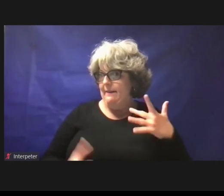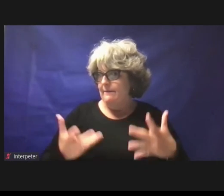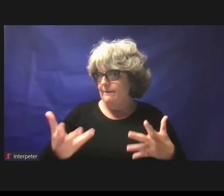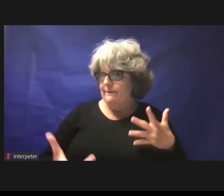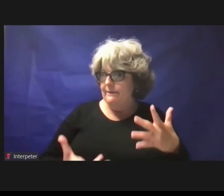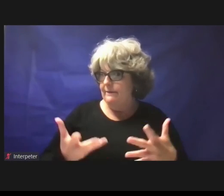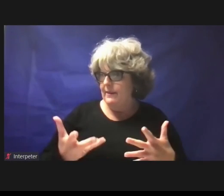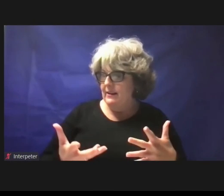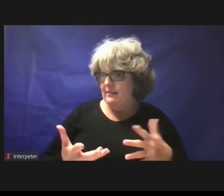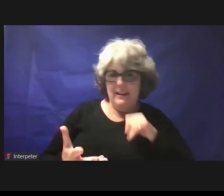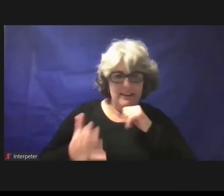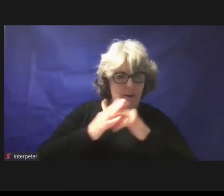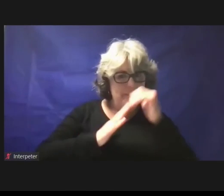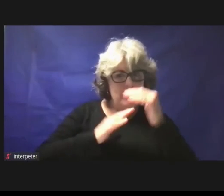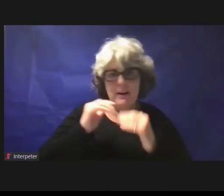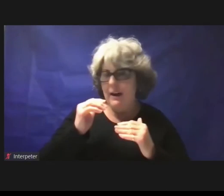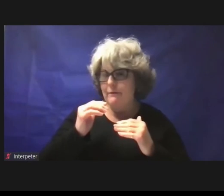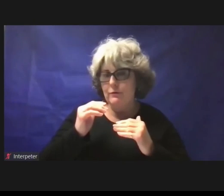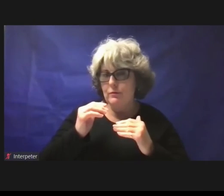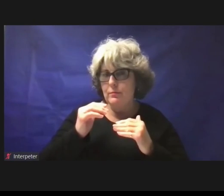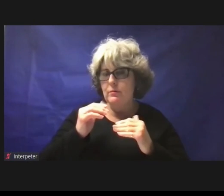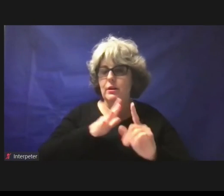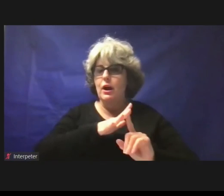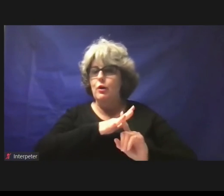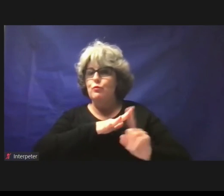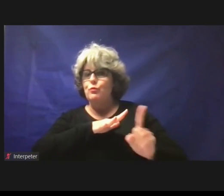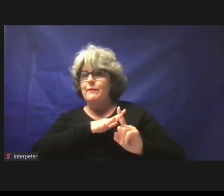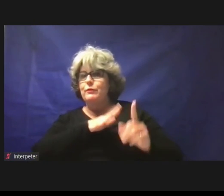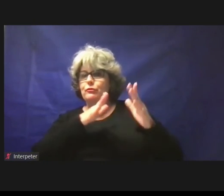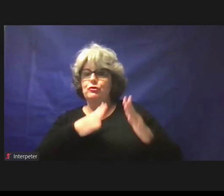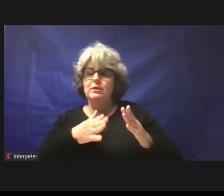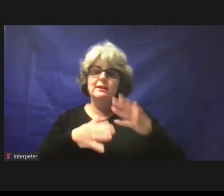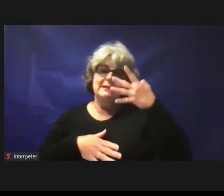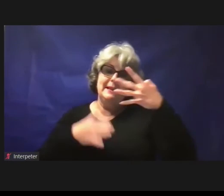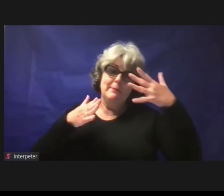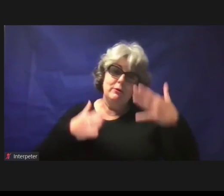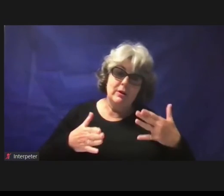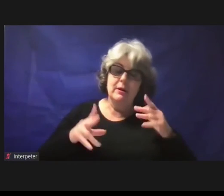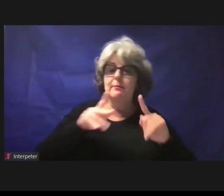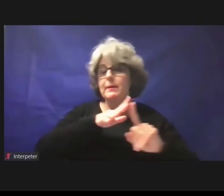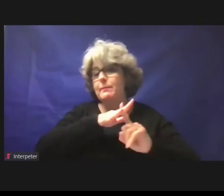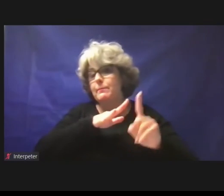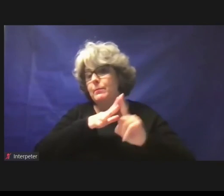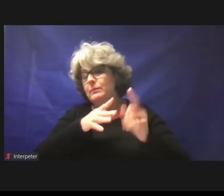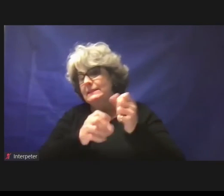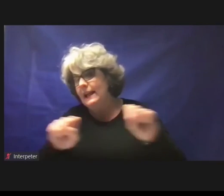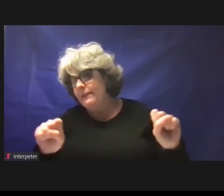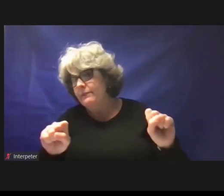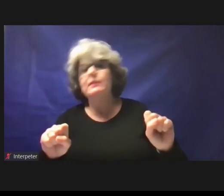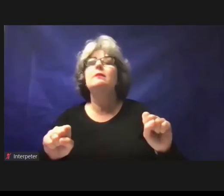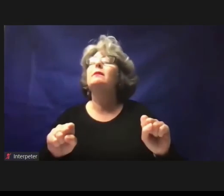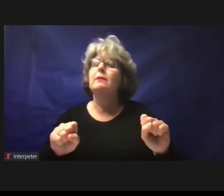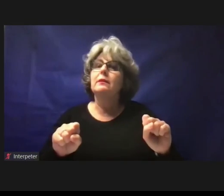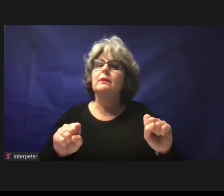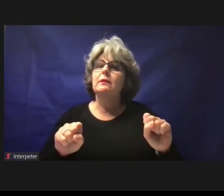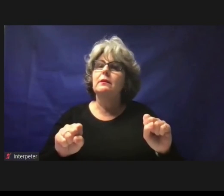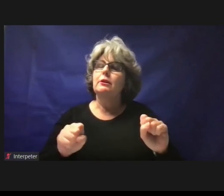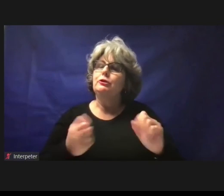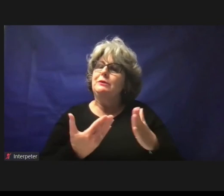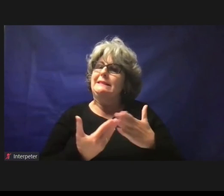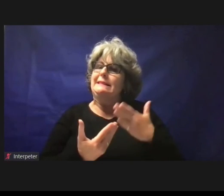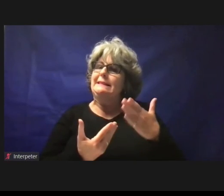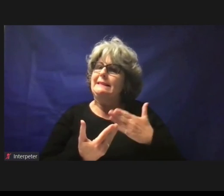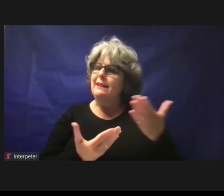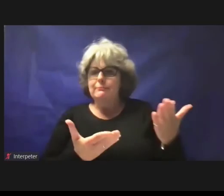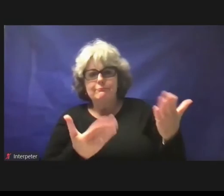certainly not comfortable with the notion of refugees, immigrants, asylum seekers, to gently